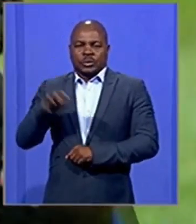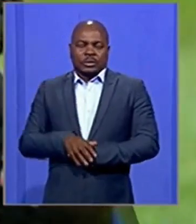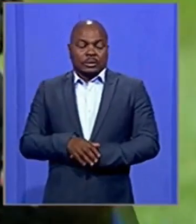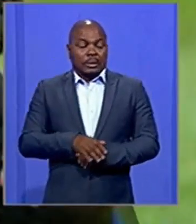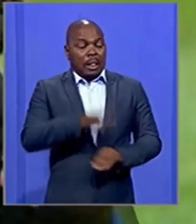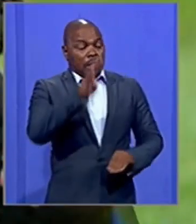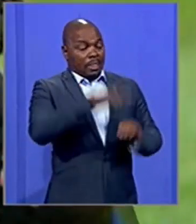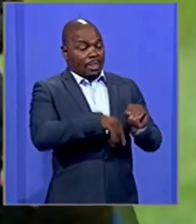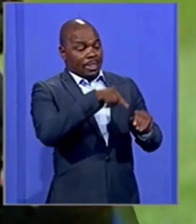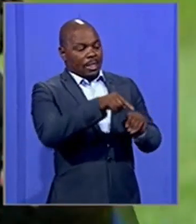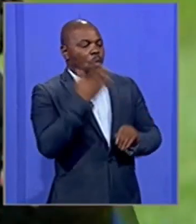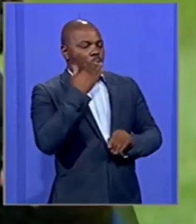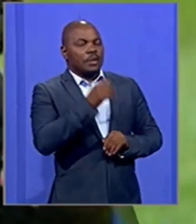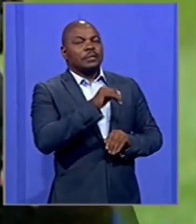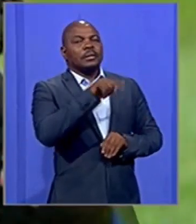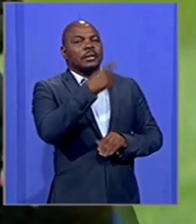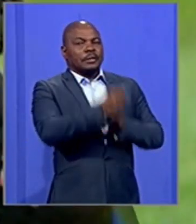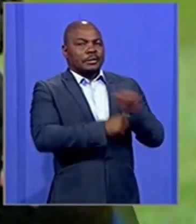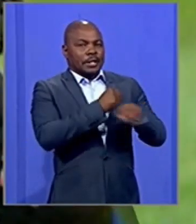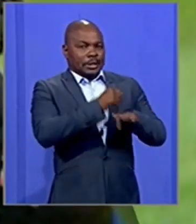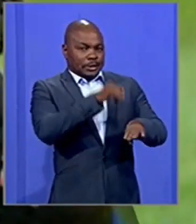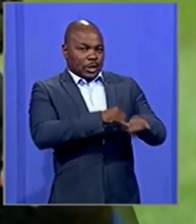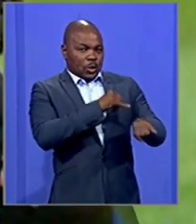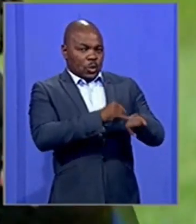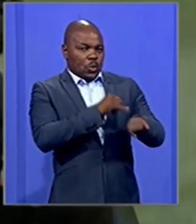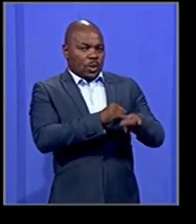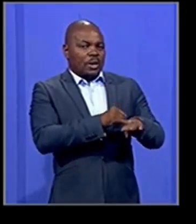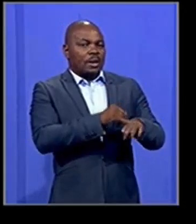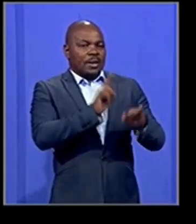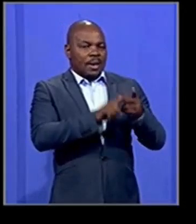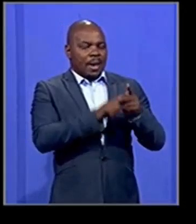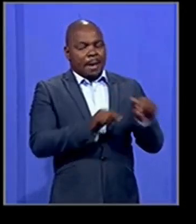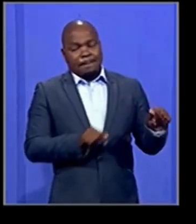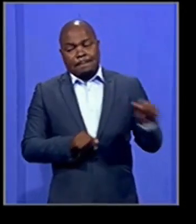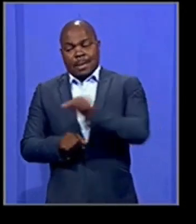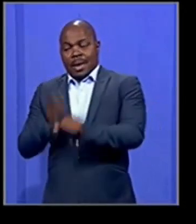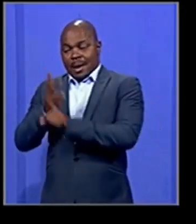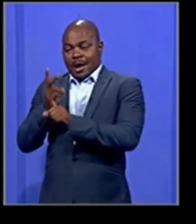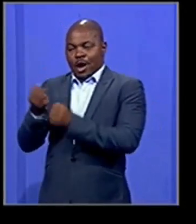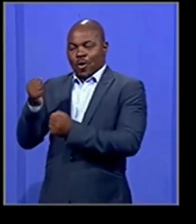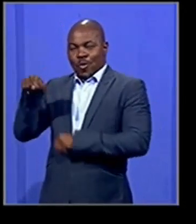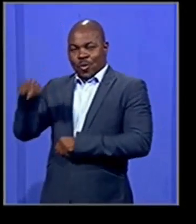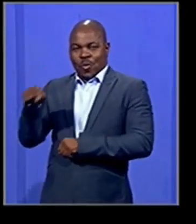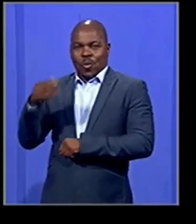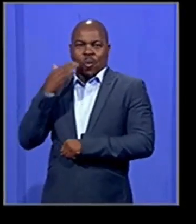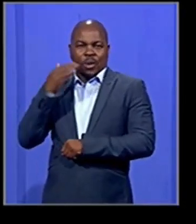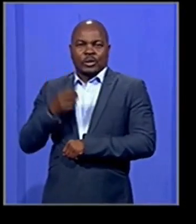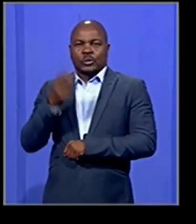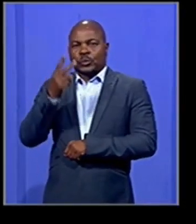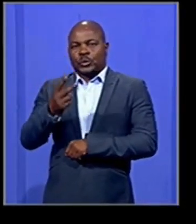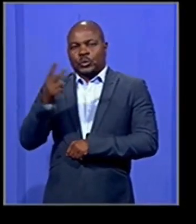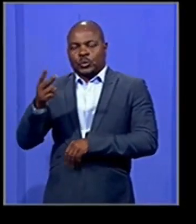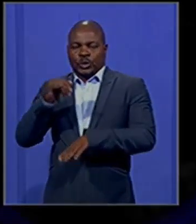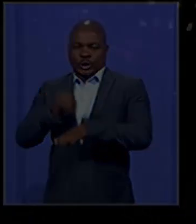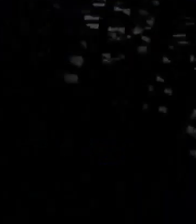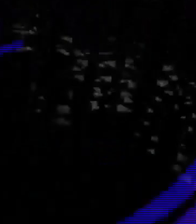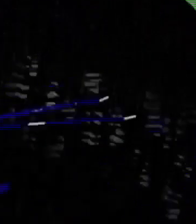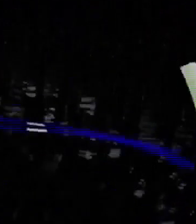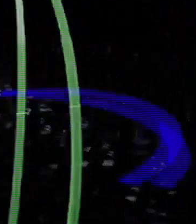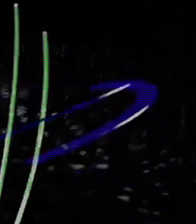Janaware, molatong o tlabe a gomela lepokising ka polao ya Meiwa ka la 22 Janaware.